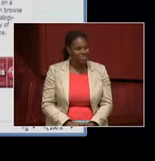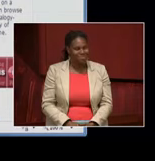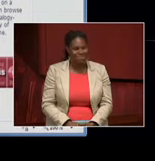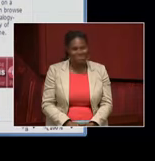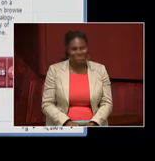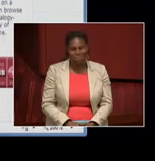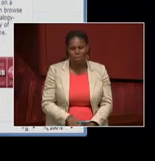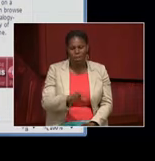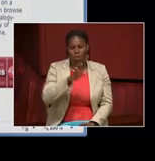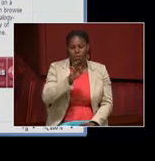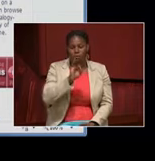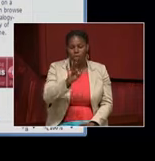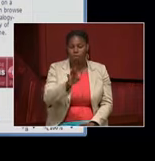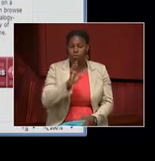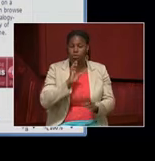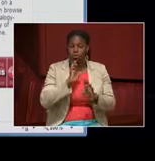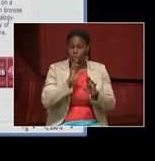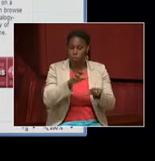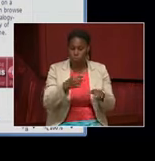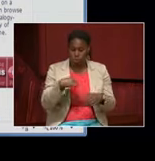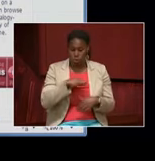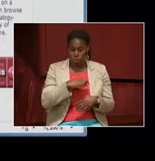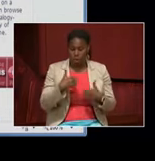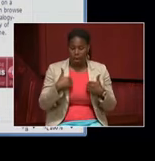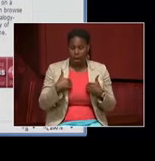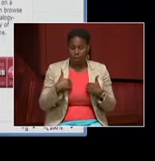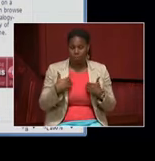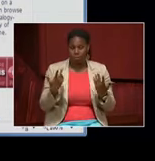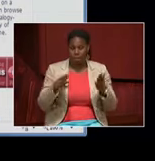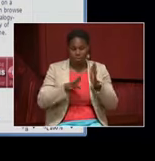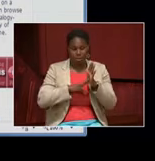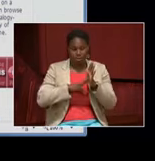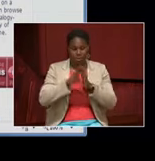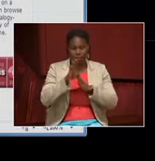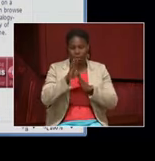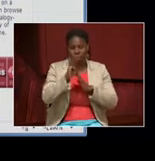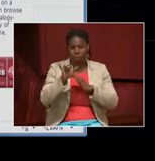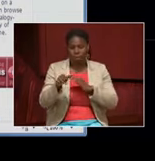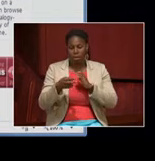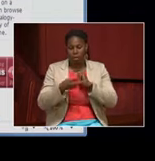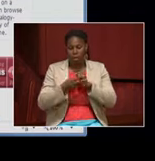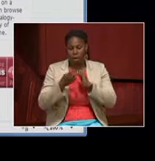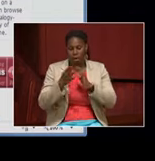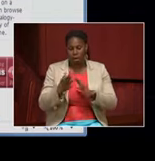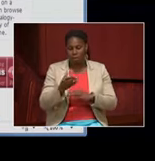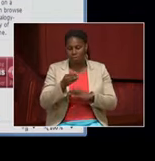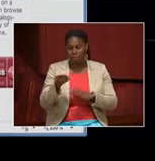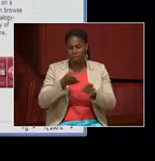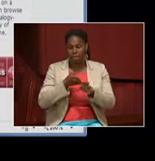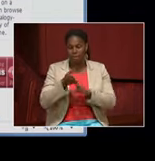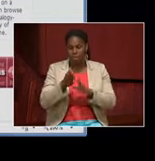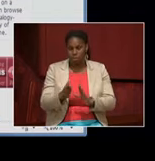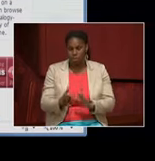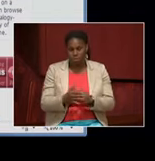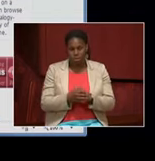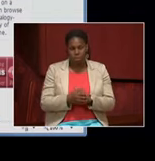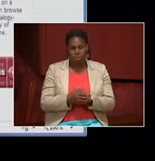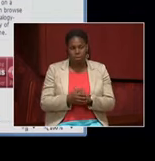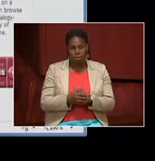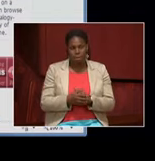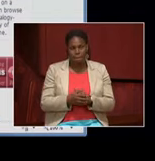Reference reports. We have reference reports that have been developed here by the archivists and archive specialists, and